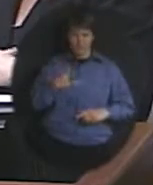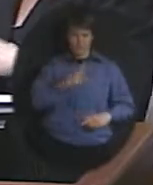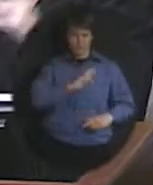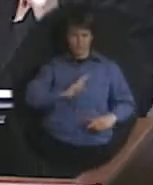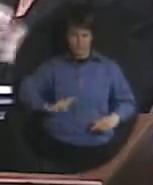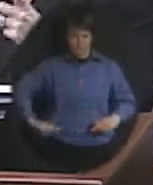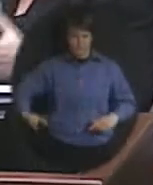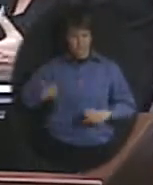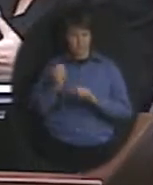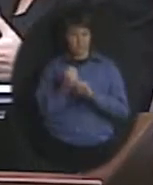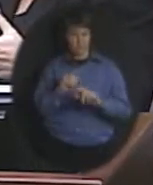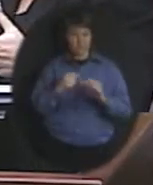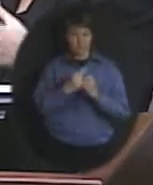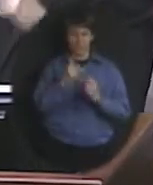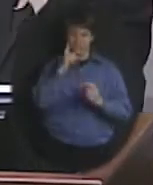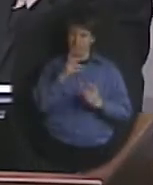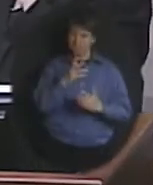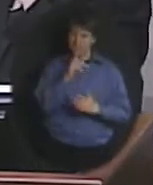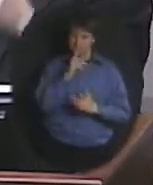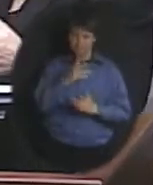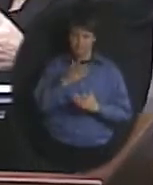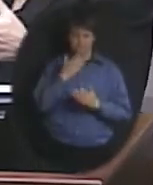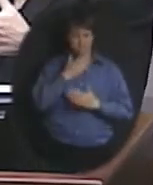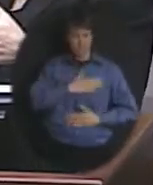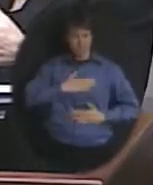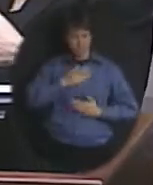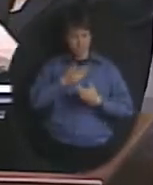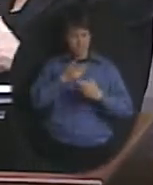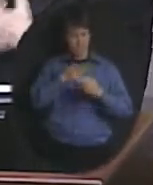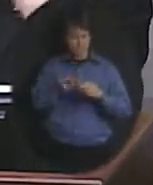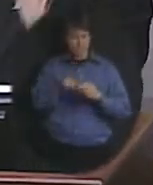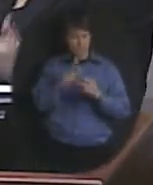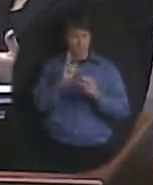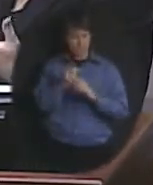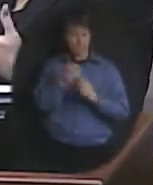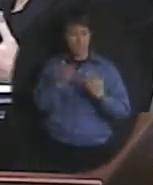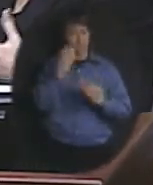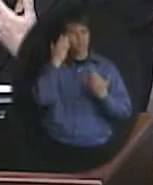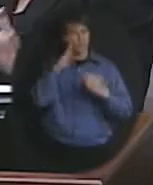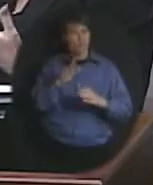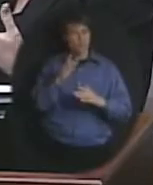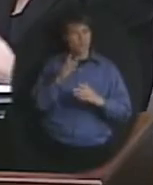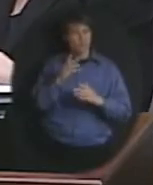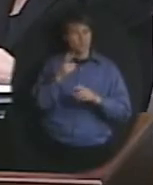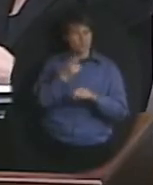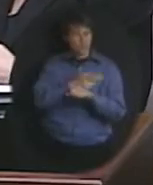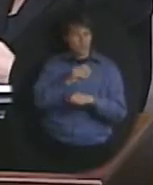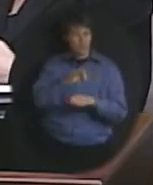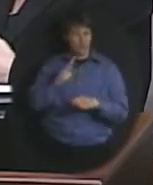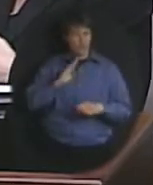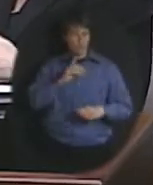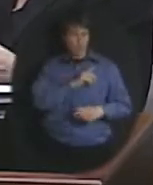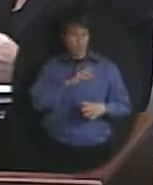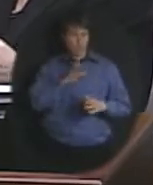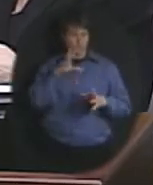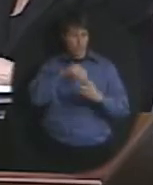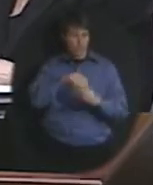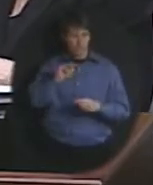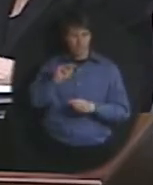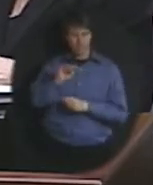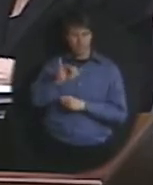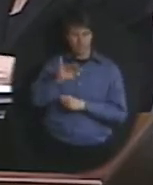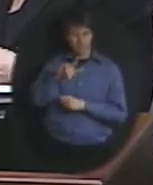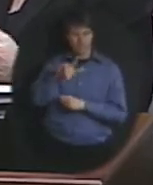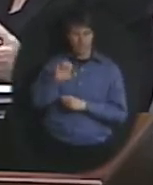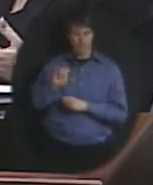and I appreciate just a few brief moments to provide the board that maybe doesn't know some of the history of the board's involvement in the Miracle League to give